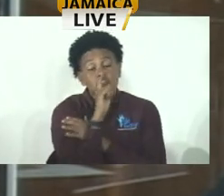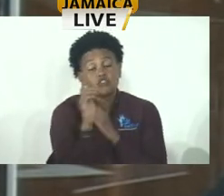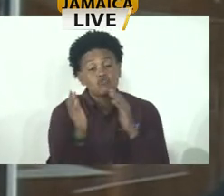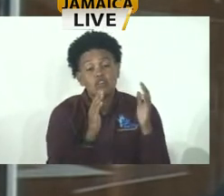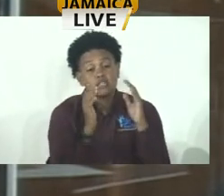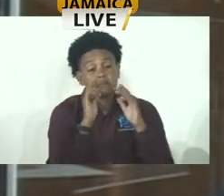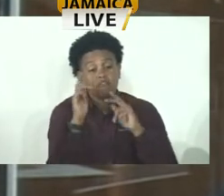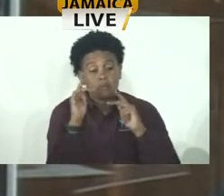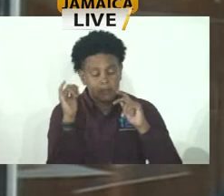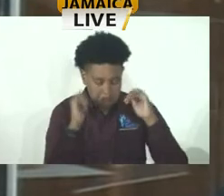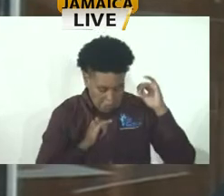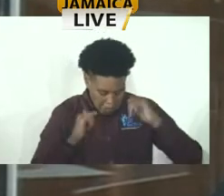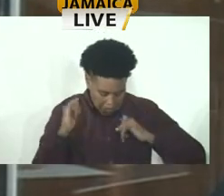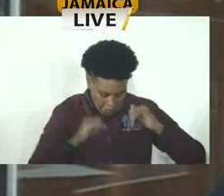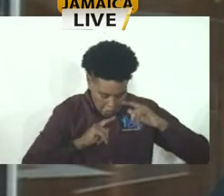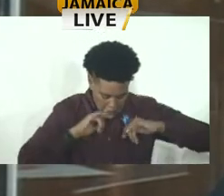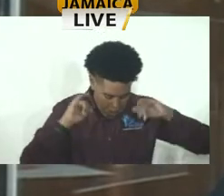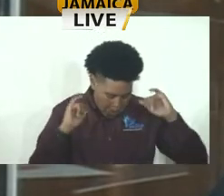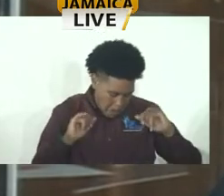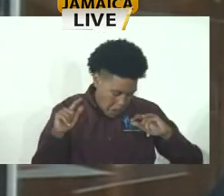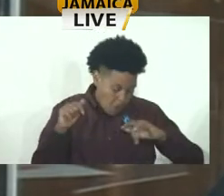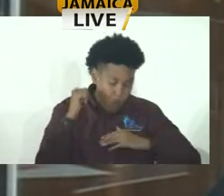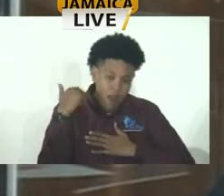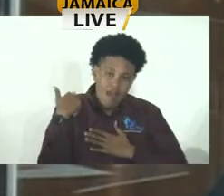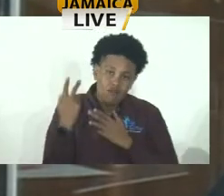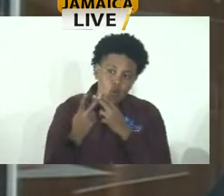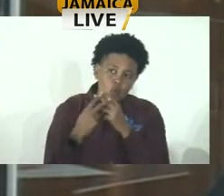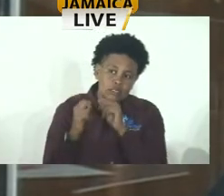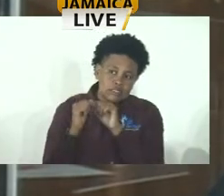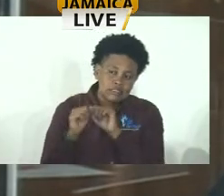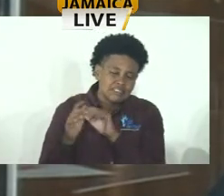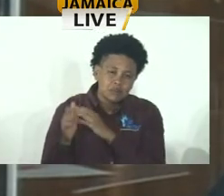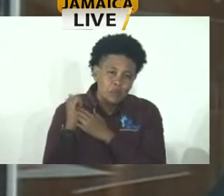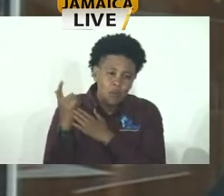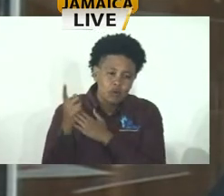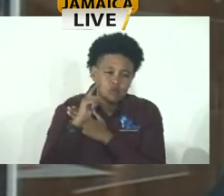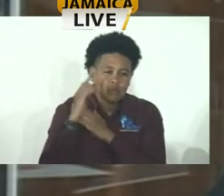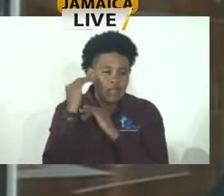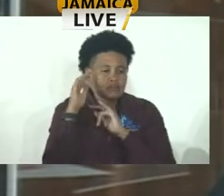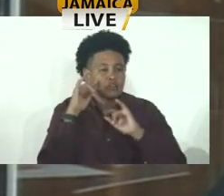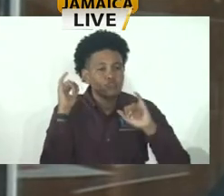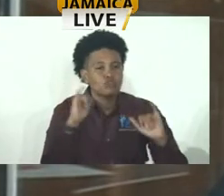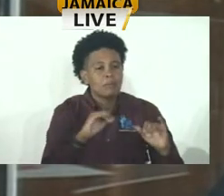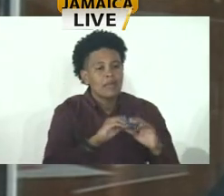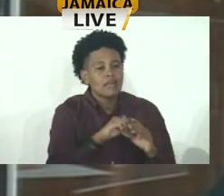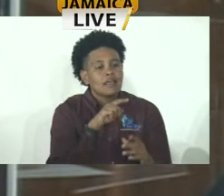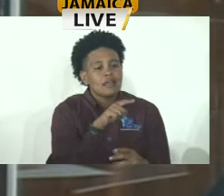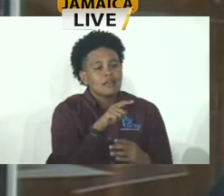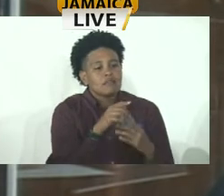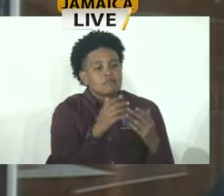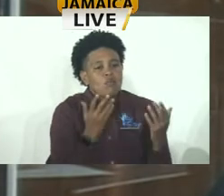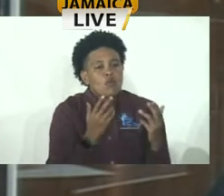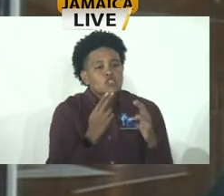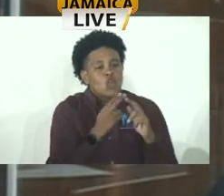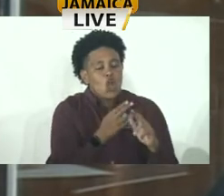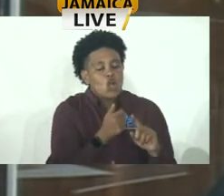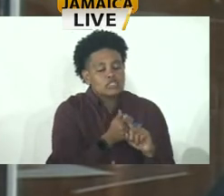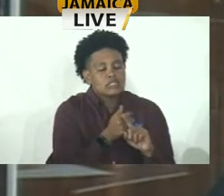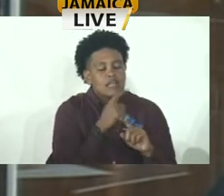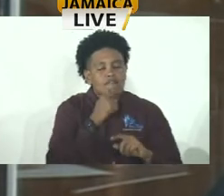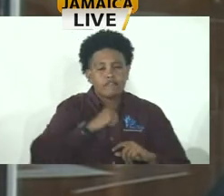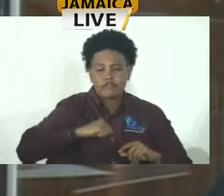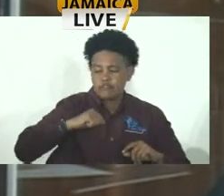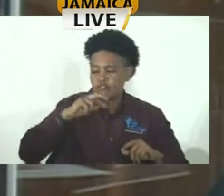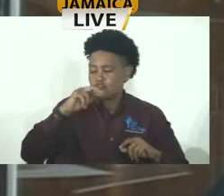tourists will remain they won't have a quarantine system as such they will be expected to remain within the what has been called the resilient